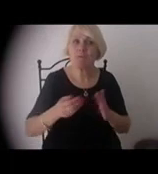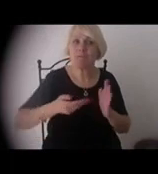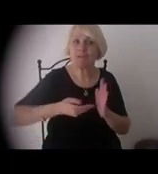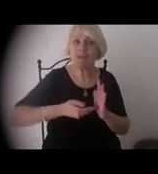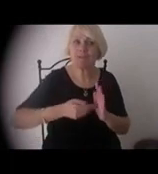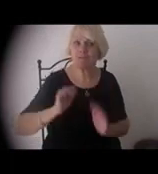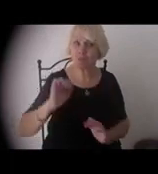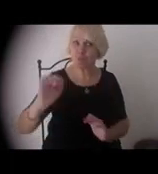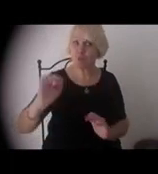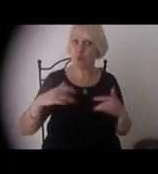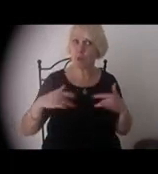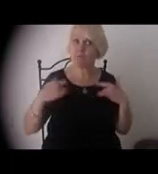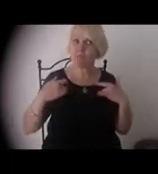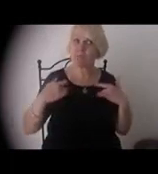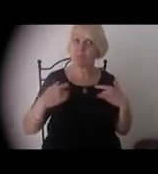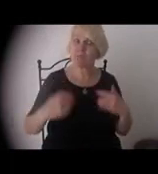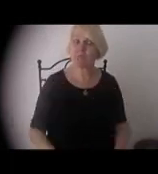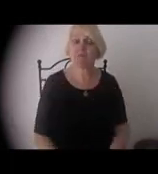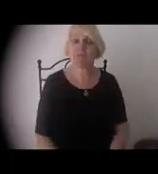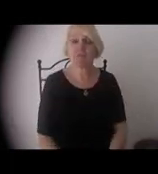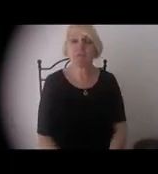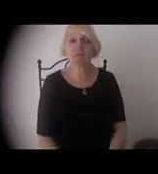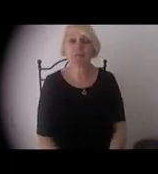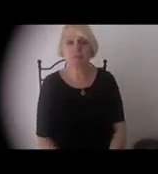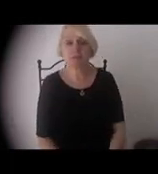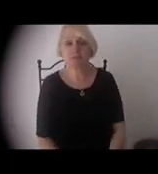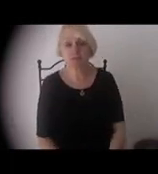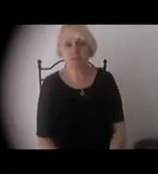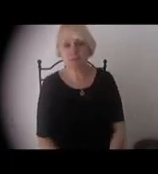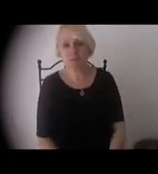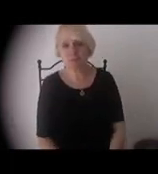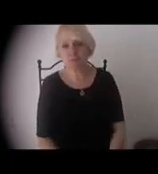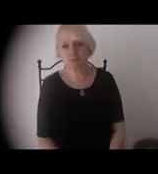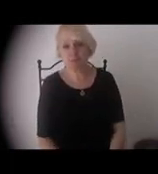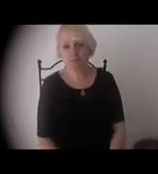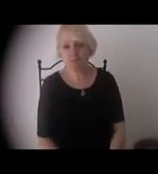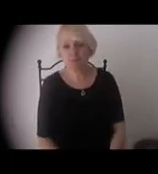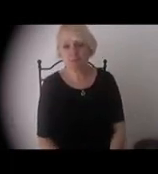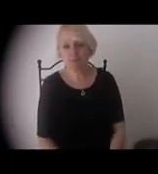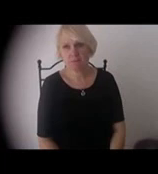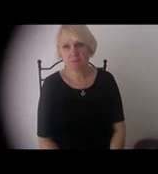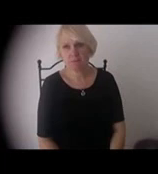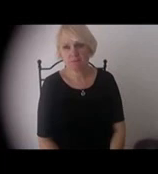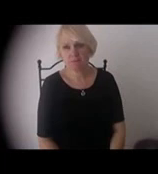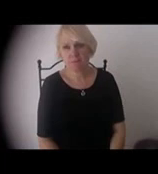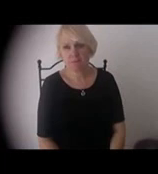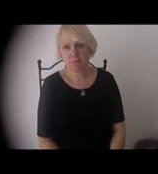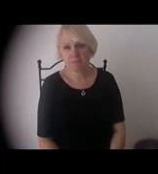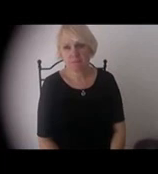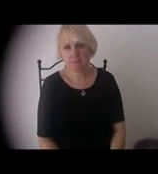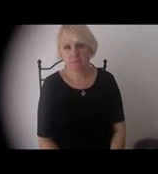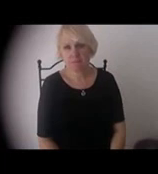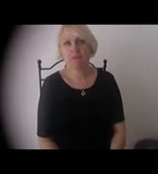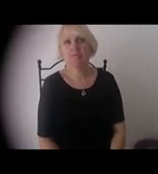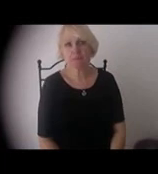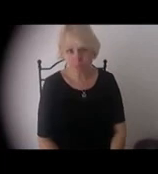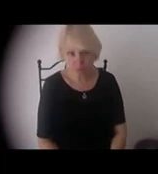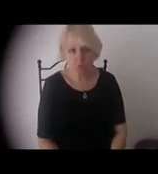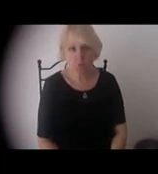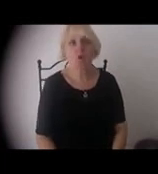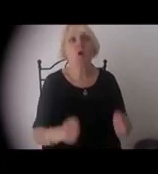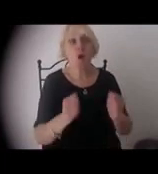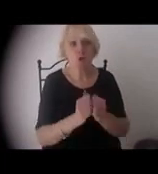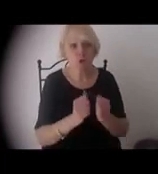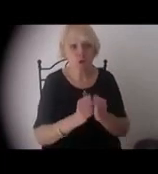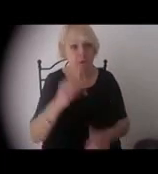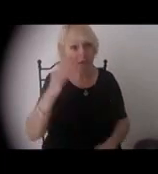perspective? I would say that increasingly there's a widespread agreement that mental health is everyone's business, and schools